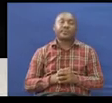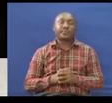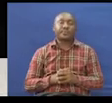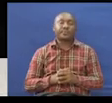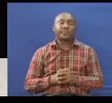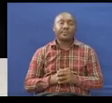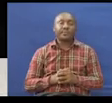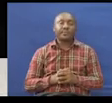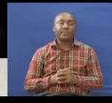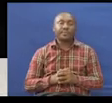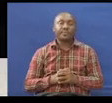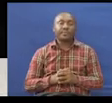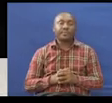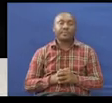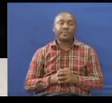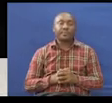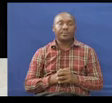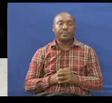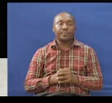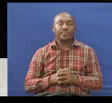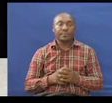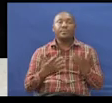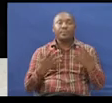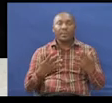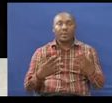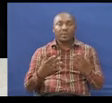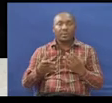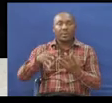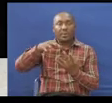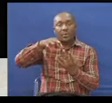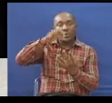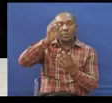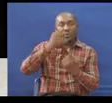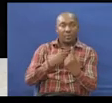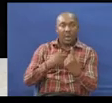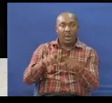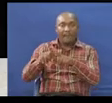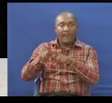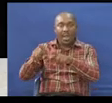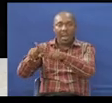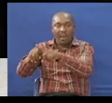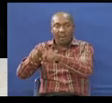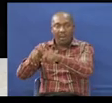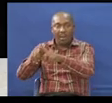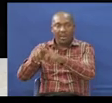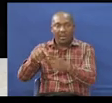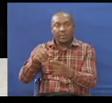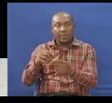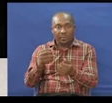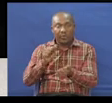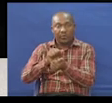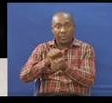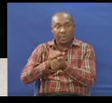you. You can even also do it somewhere on your lap as you are working. That what we need one pair of